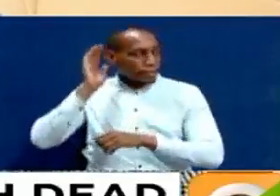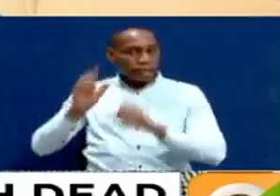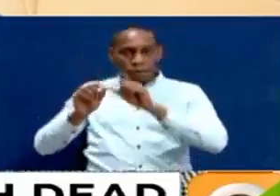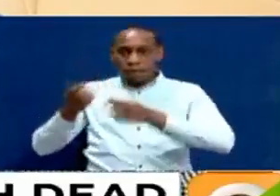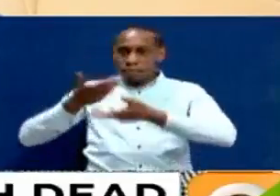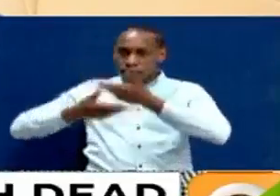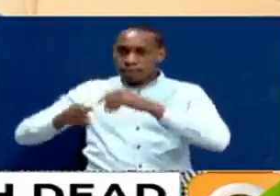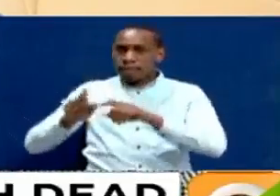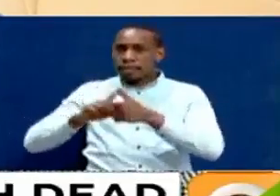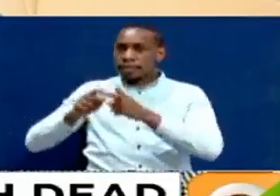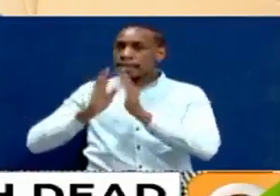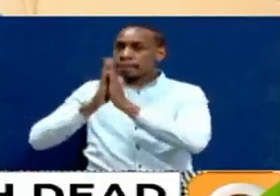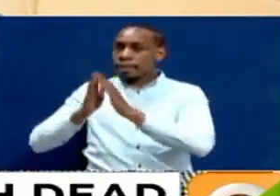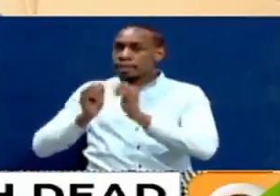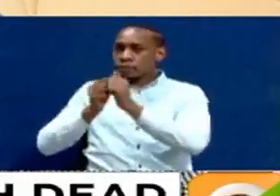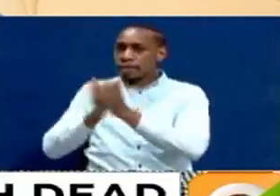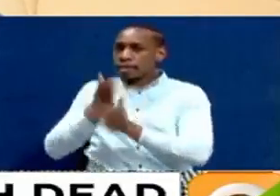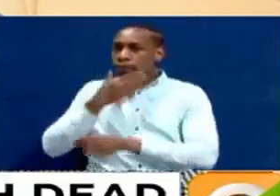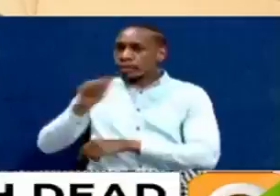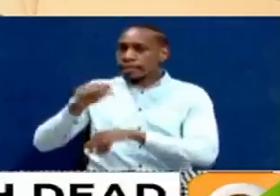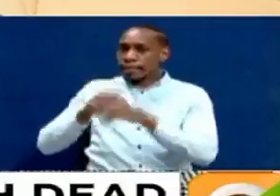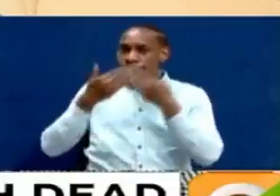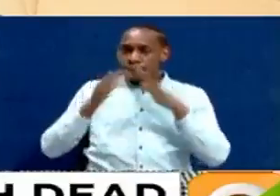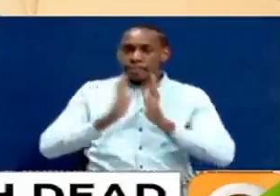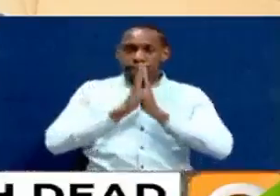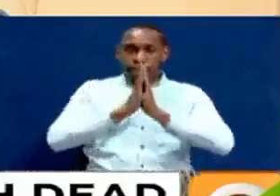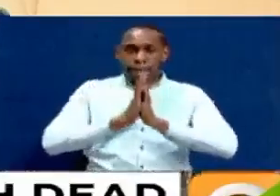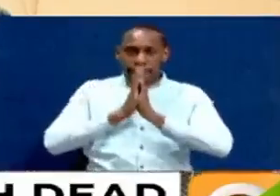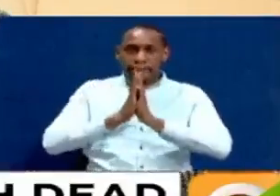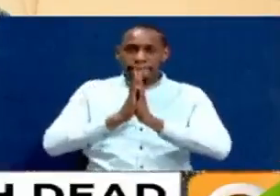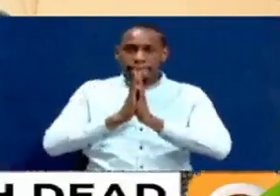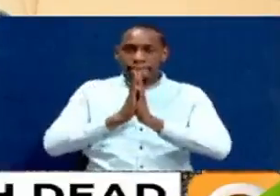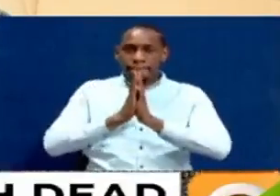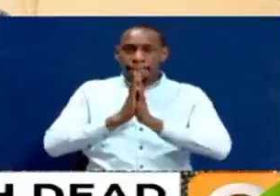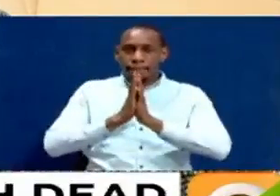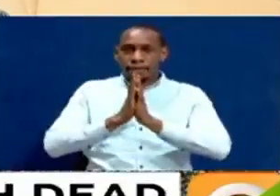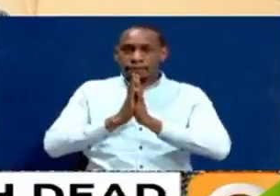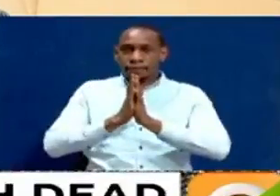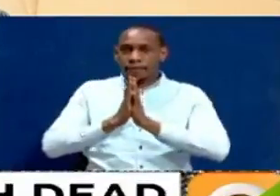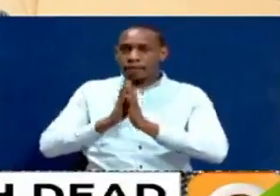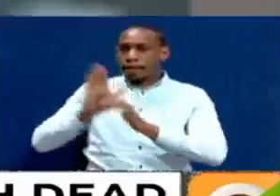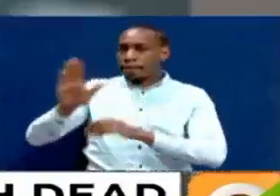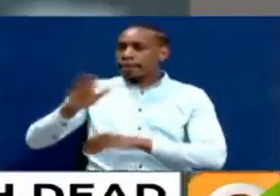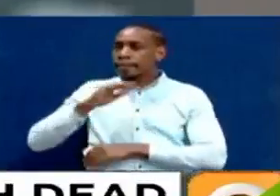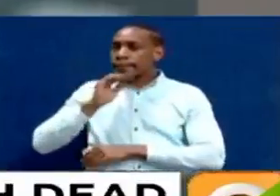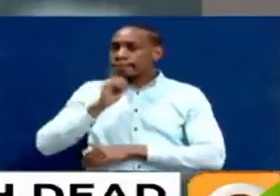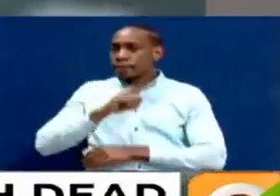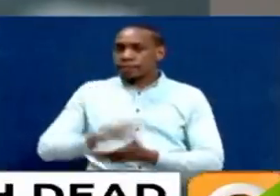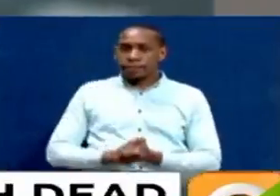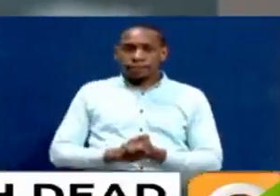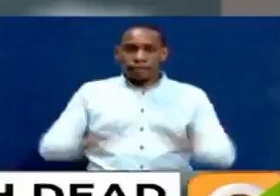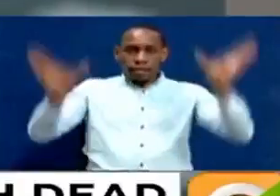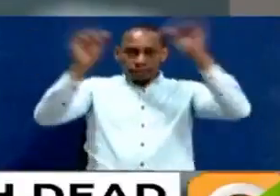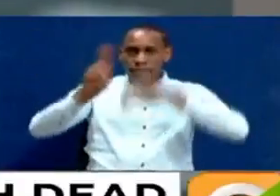prayed with him, and as soon as we finished praying, the world closed on Joe.